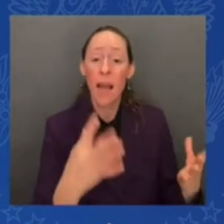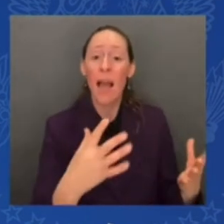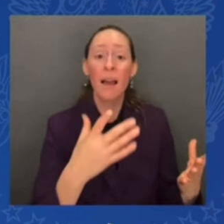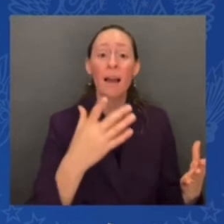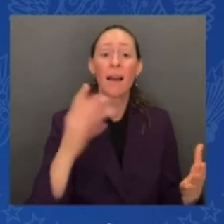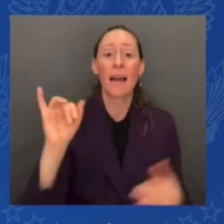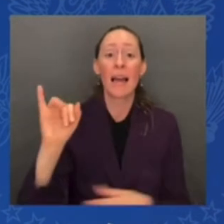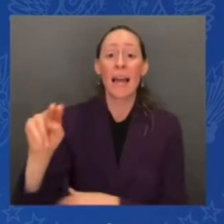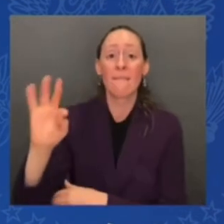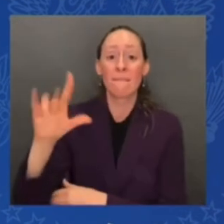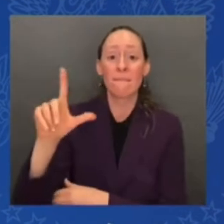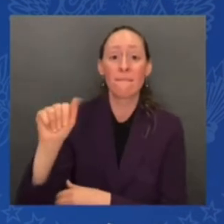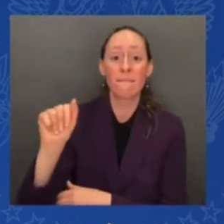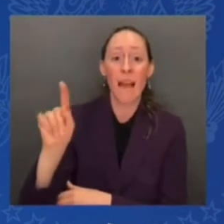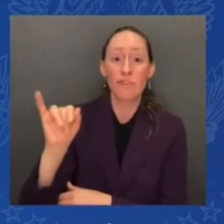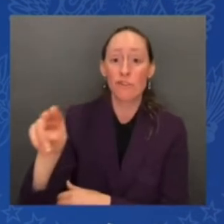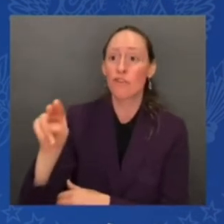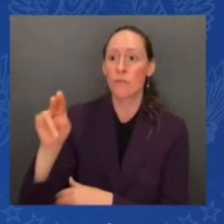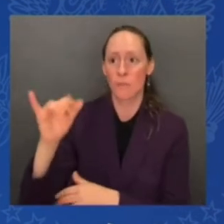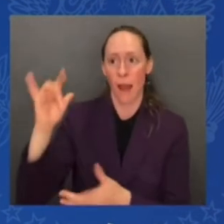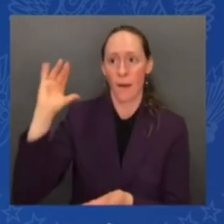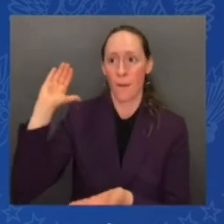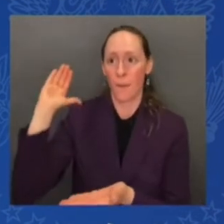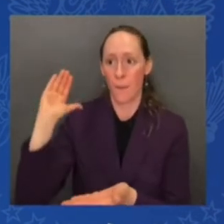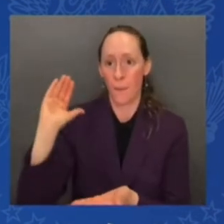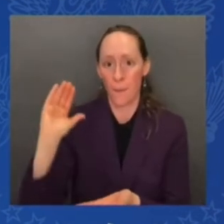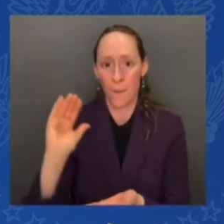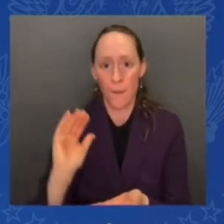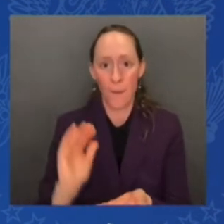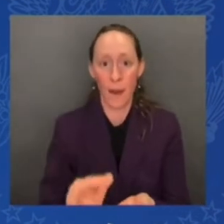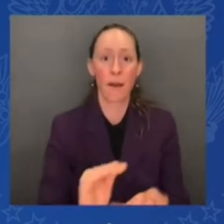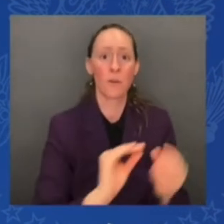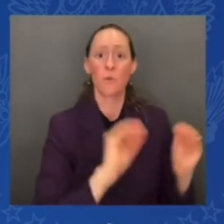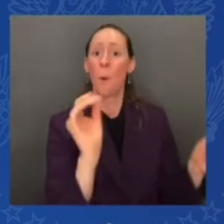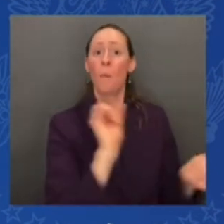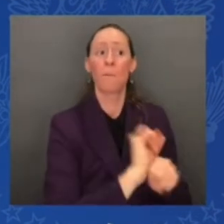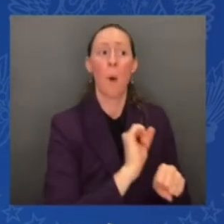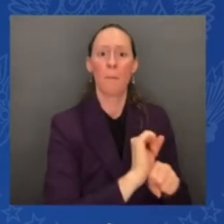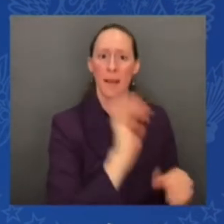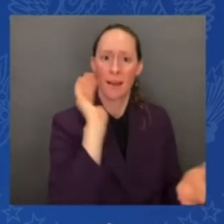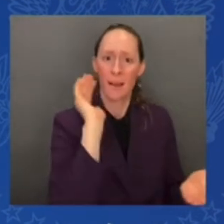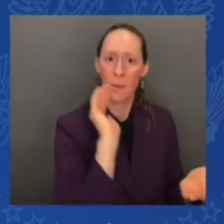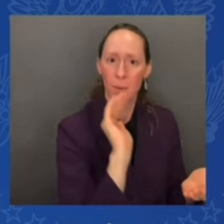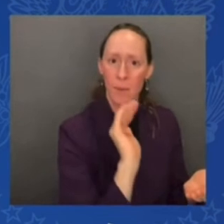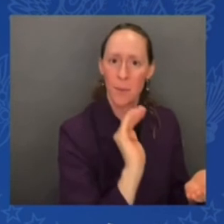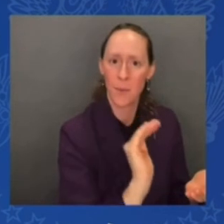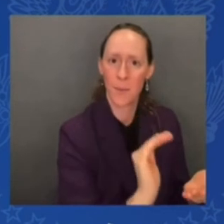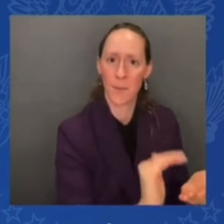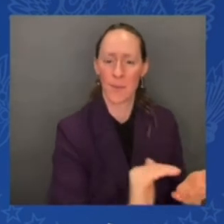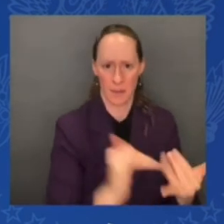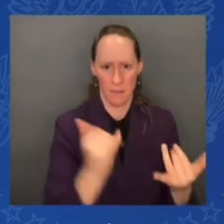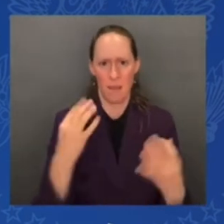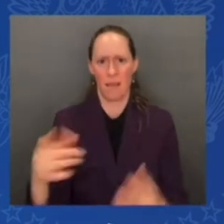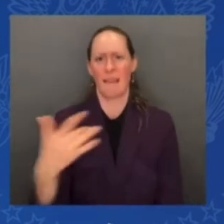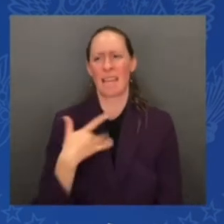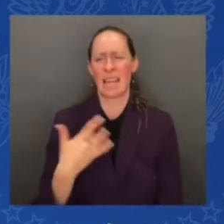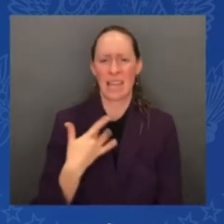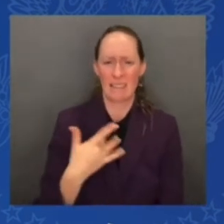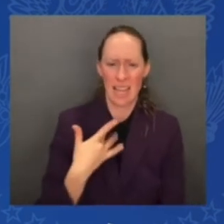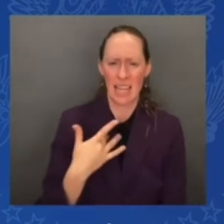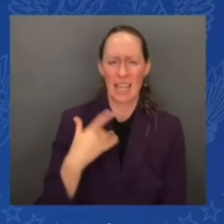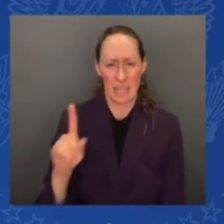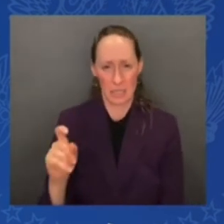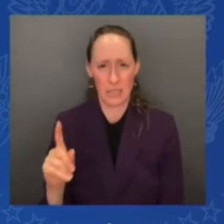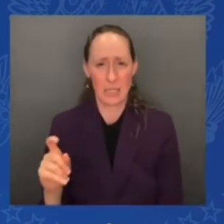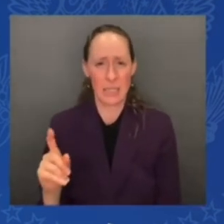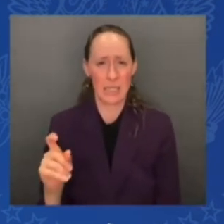me, told us that to get inflation under control, we need to lower wages and reduce the number of people working. No,